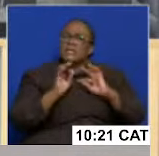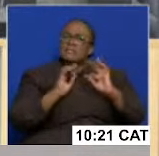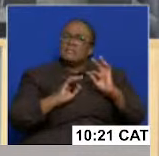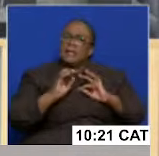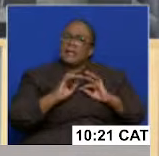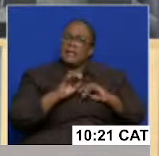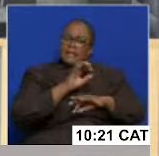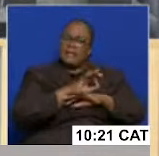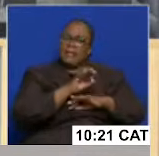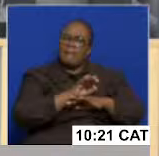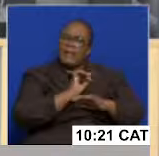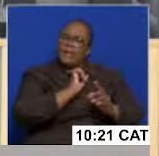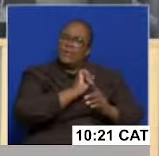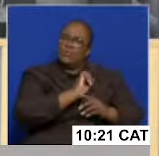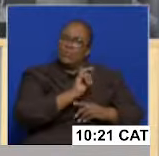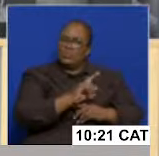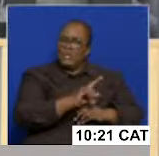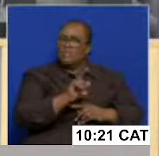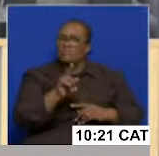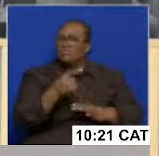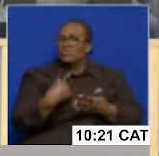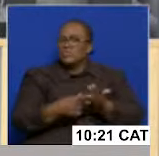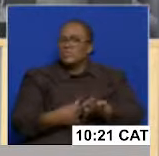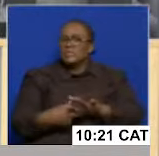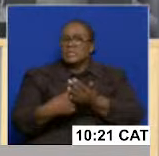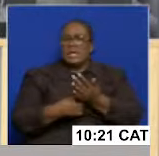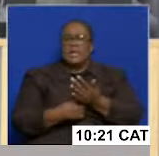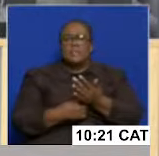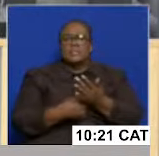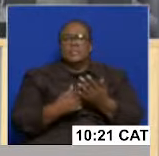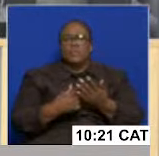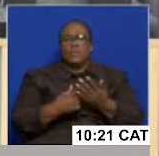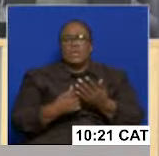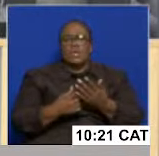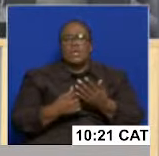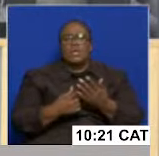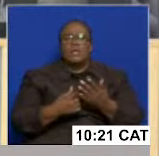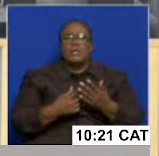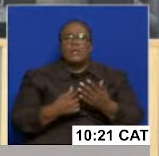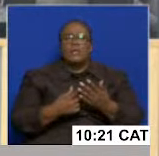Did you discuss in practical terms what would happen step by step?